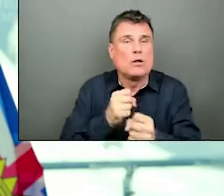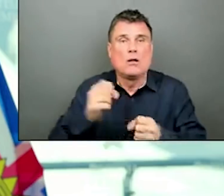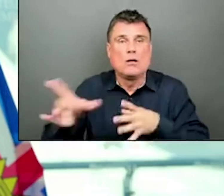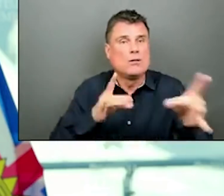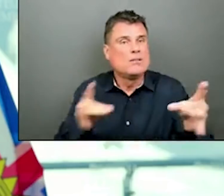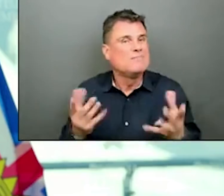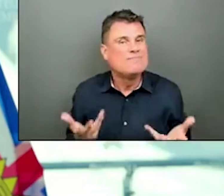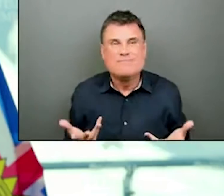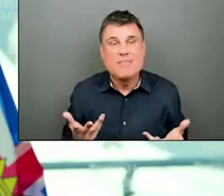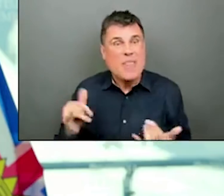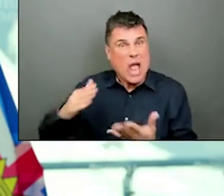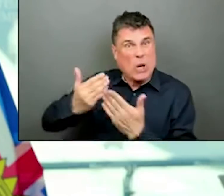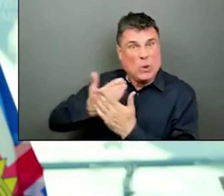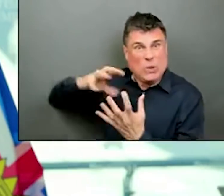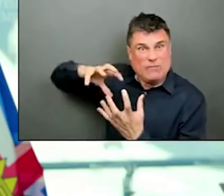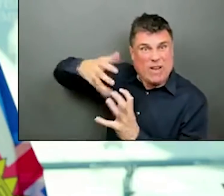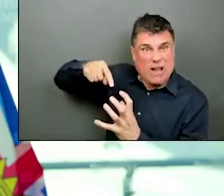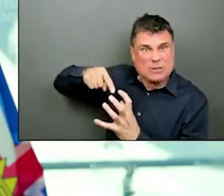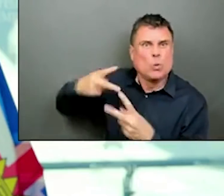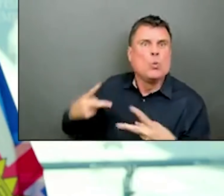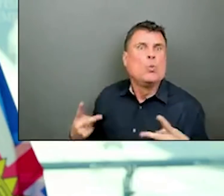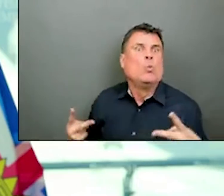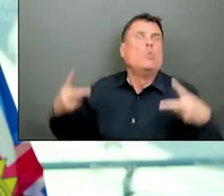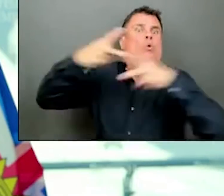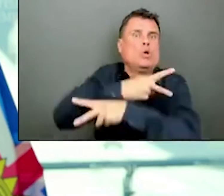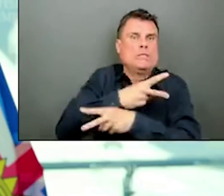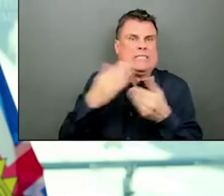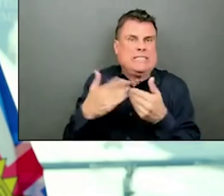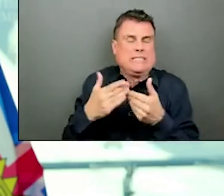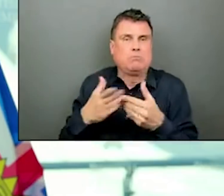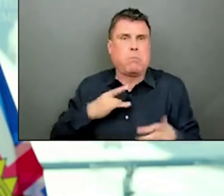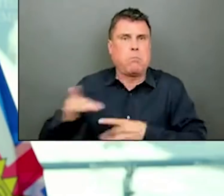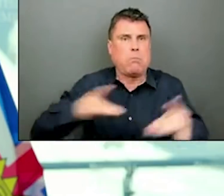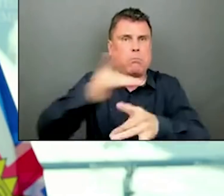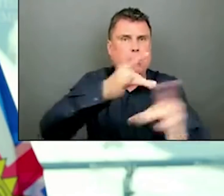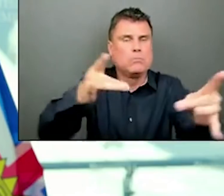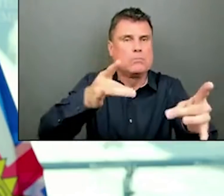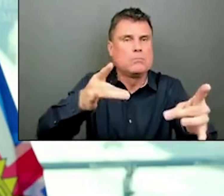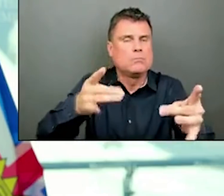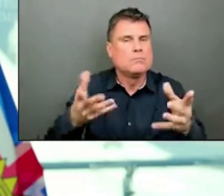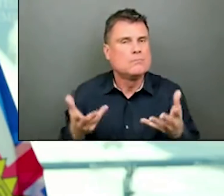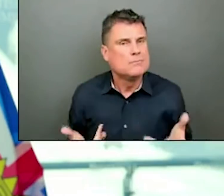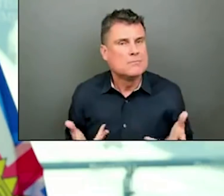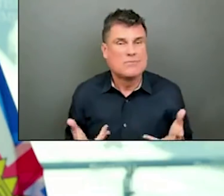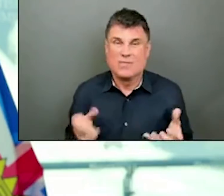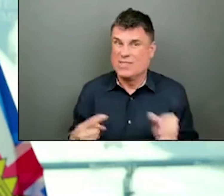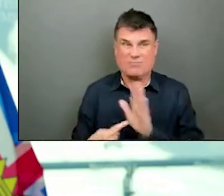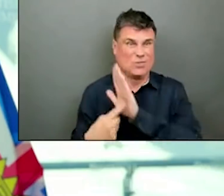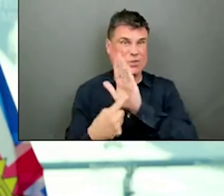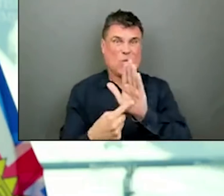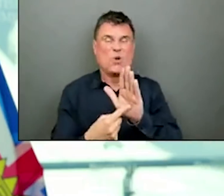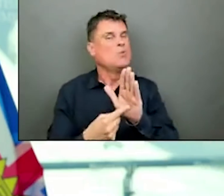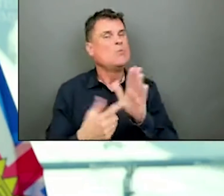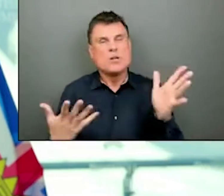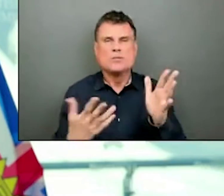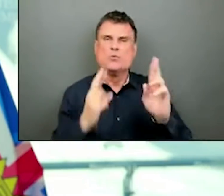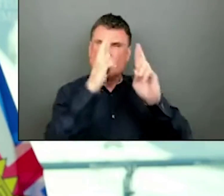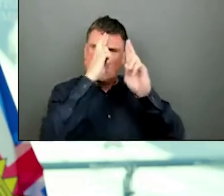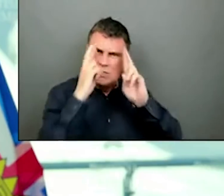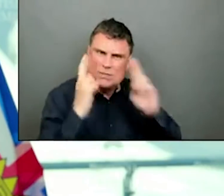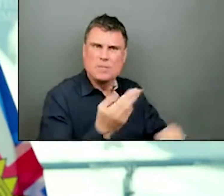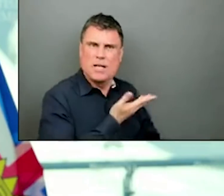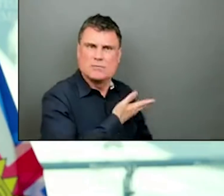that easier and easier. We need to show our healthcare heroes that they have not been